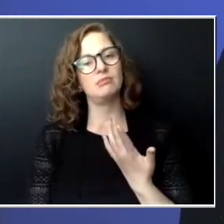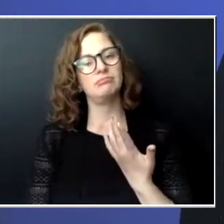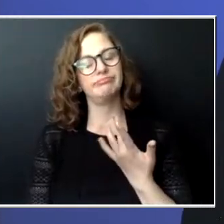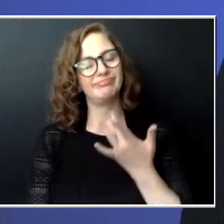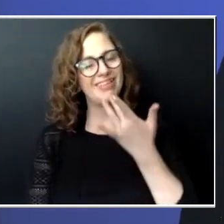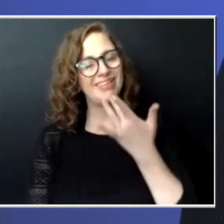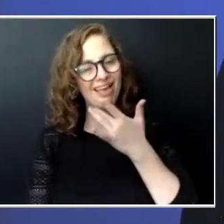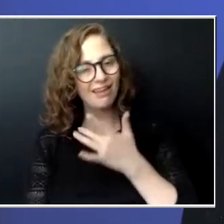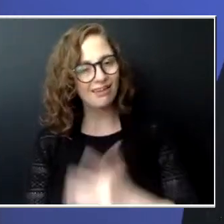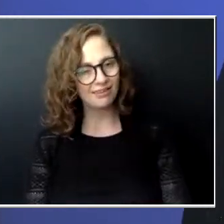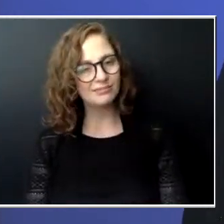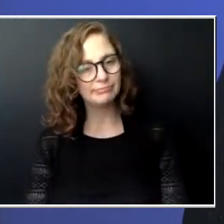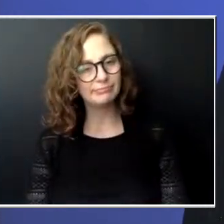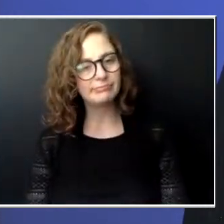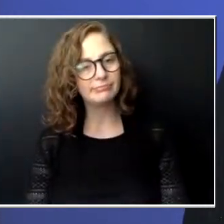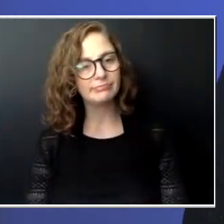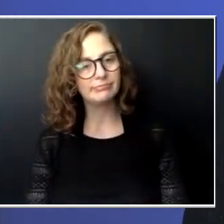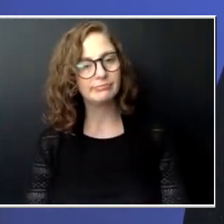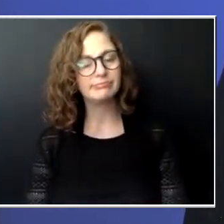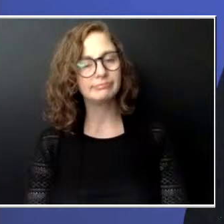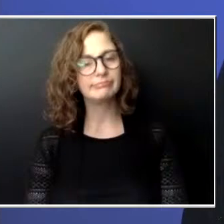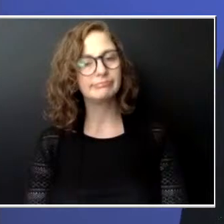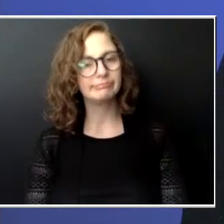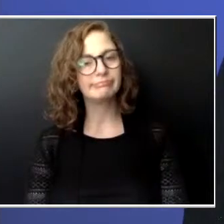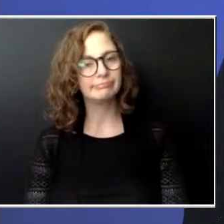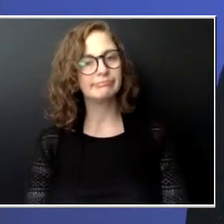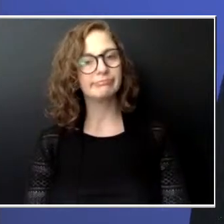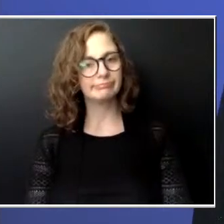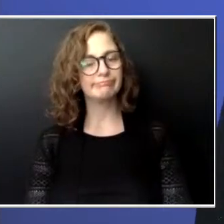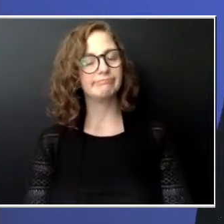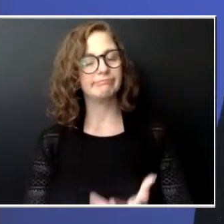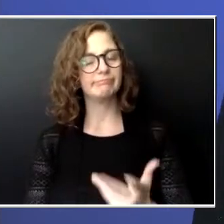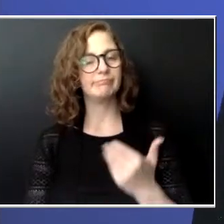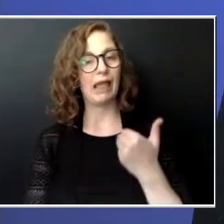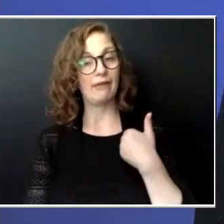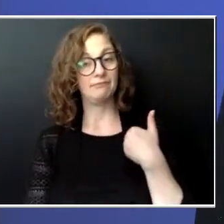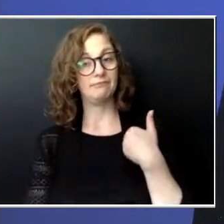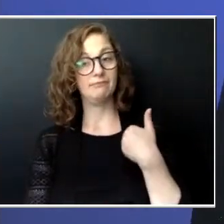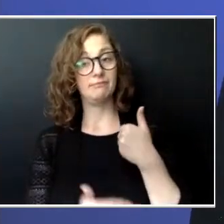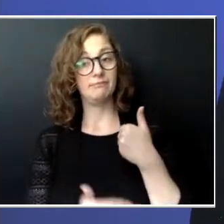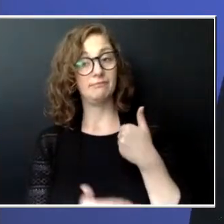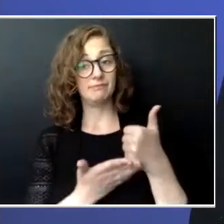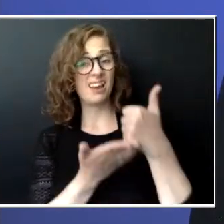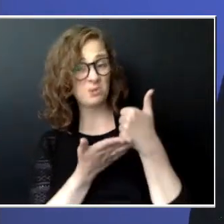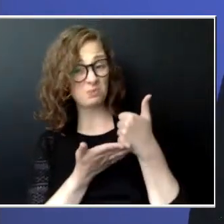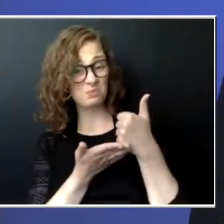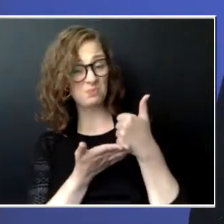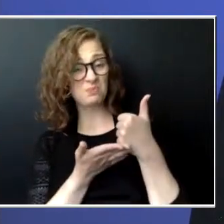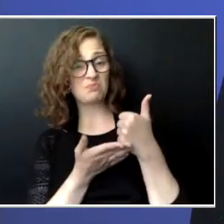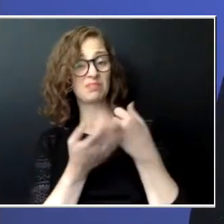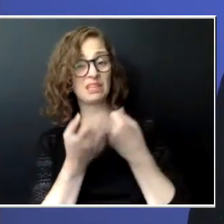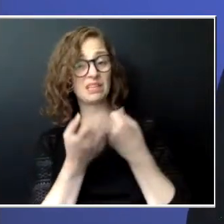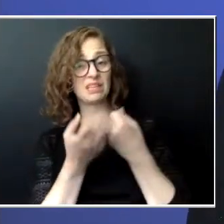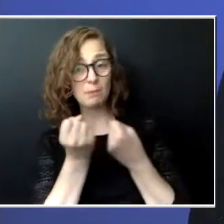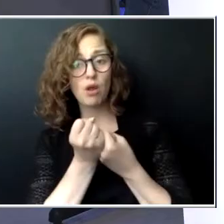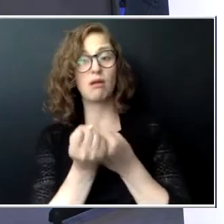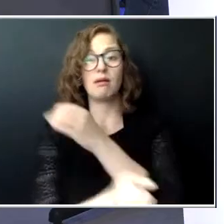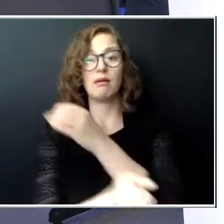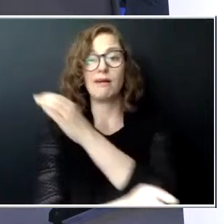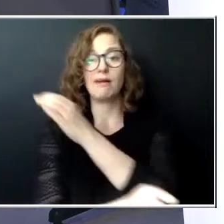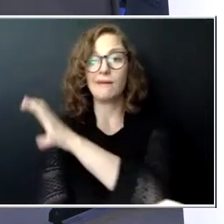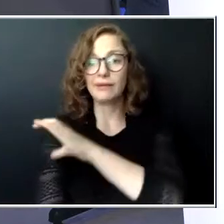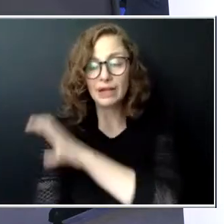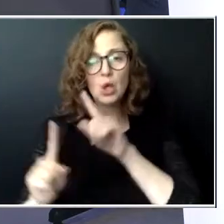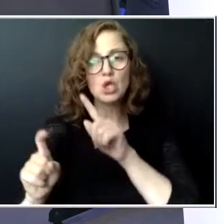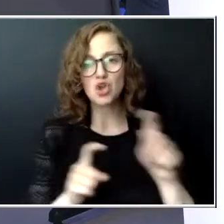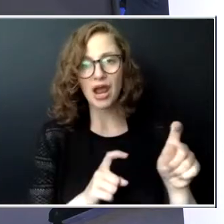able to have the help in the clinical trials and all that. Yeah, you touched a lot of